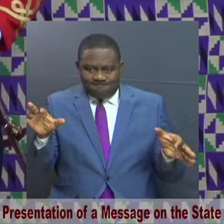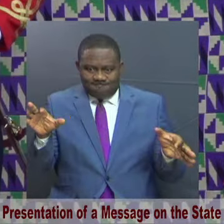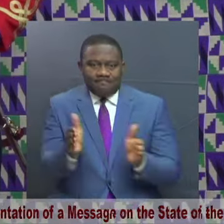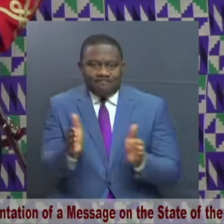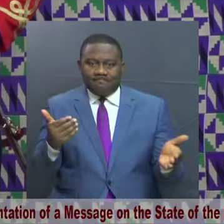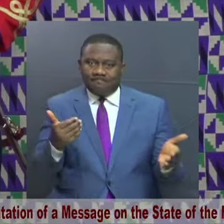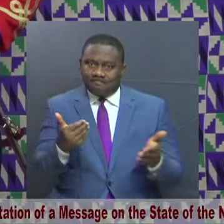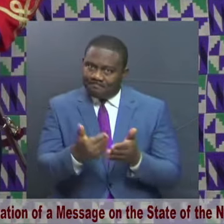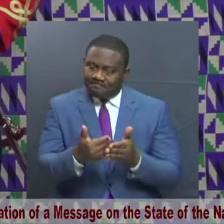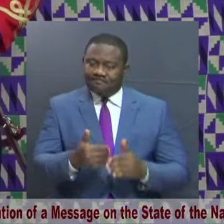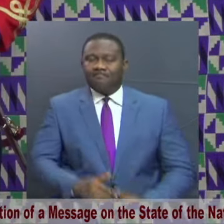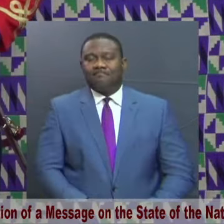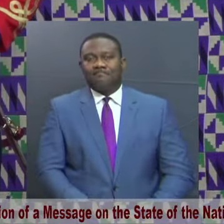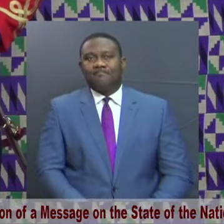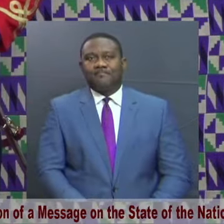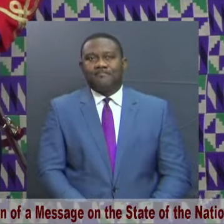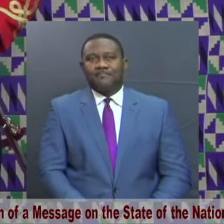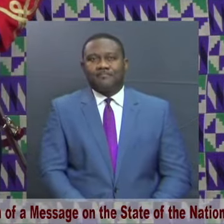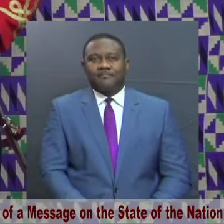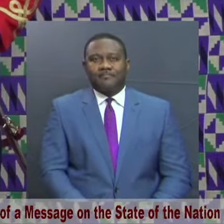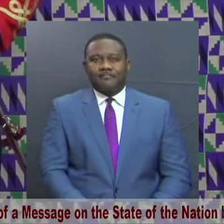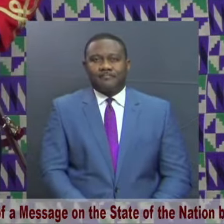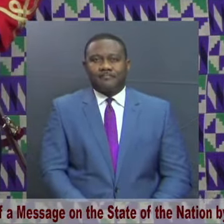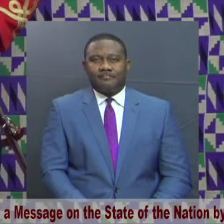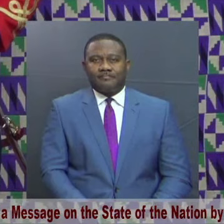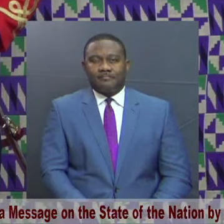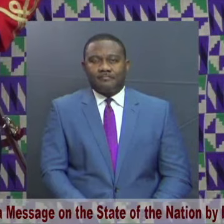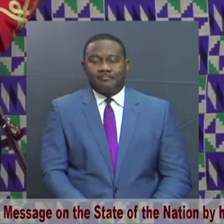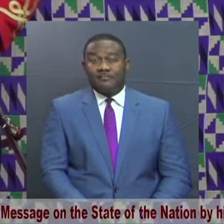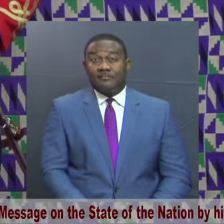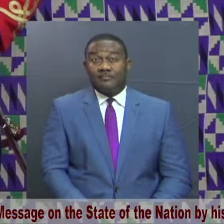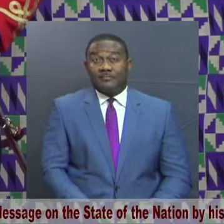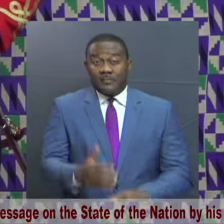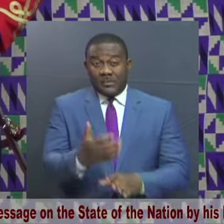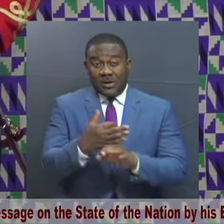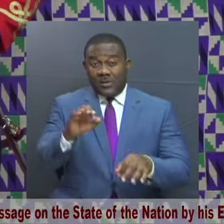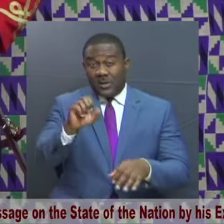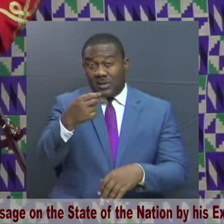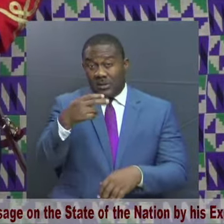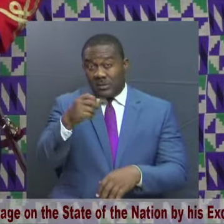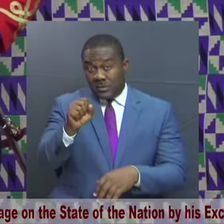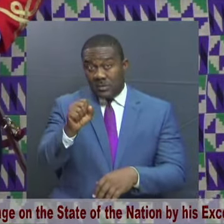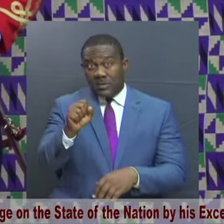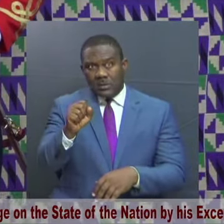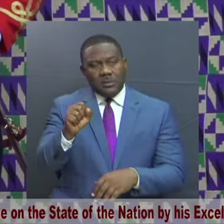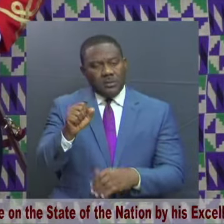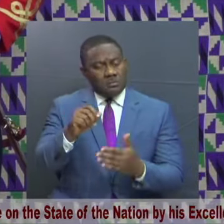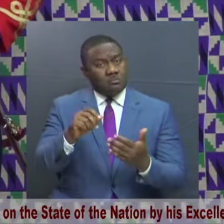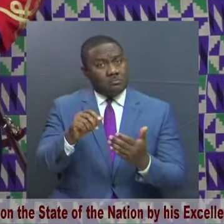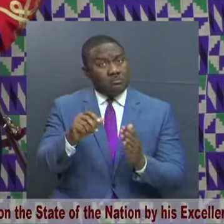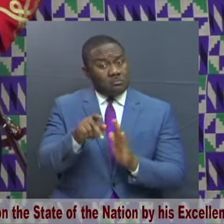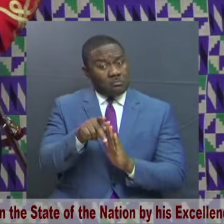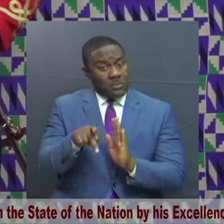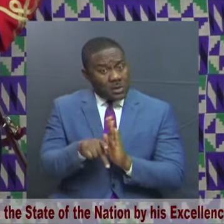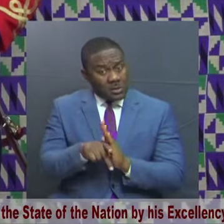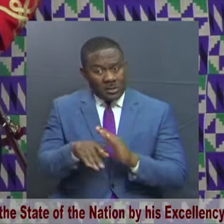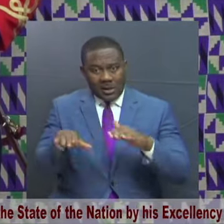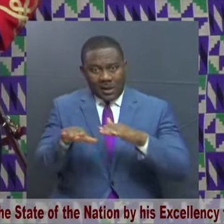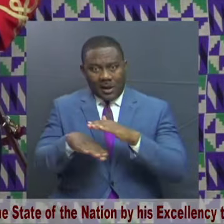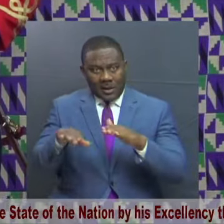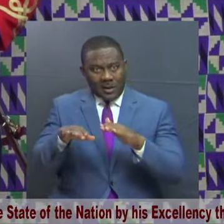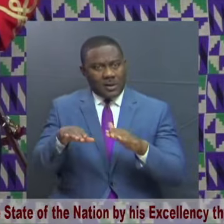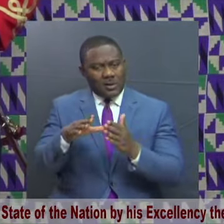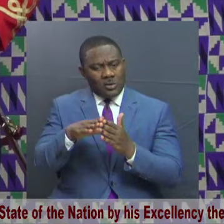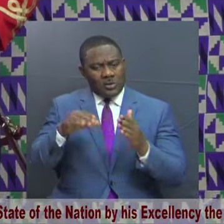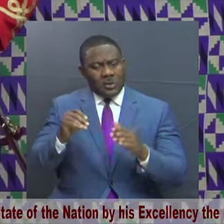students Mr Speaker free shs and our no guarant a policy under the student loan trust